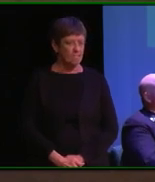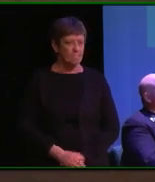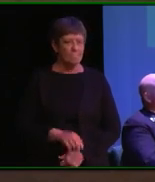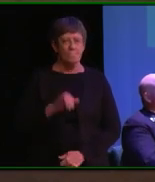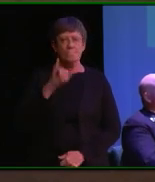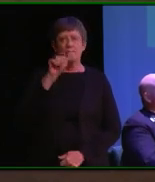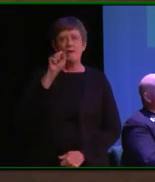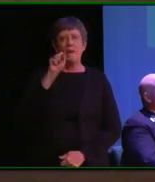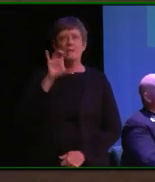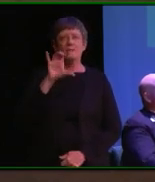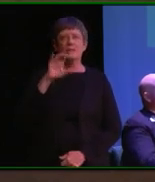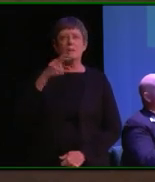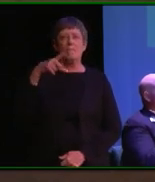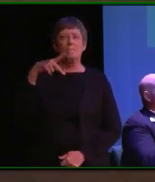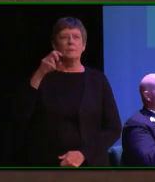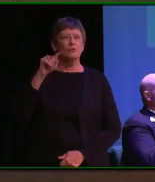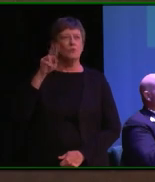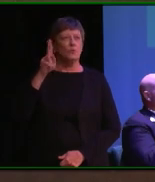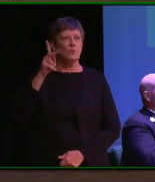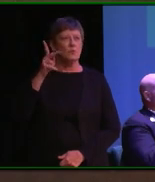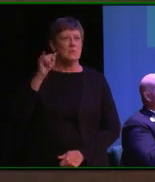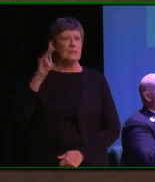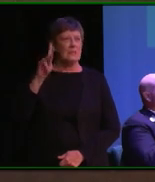Isaac Petruski.